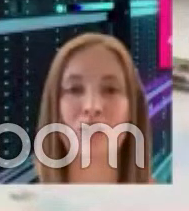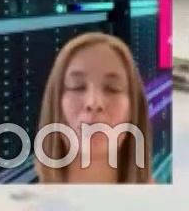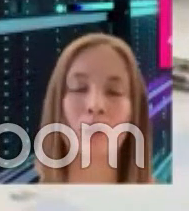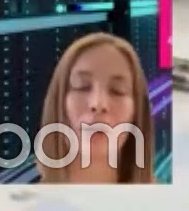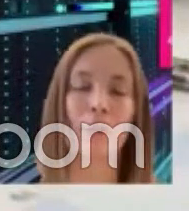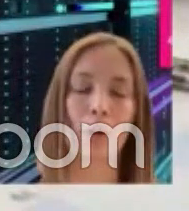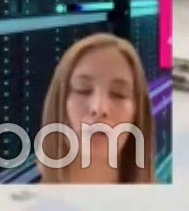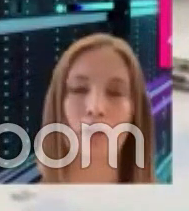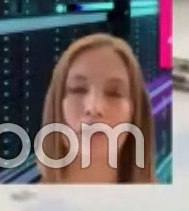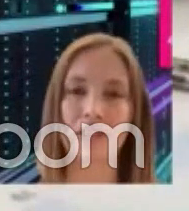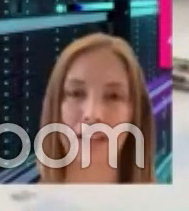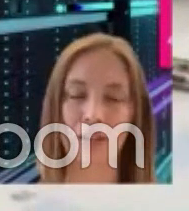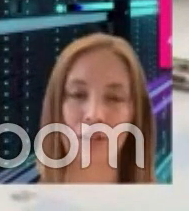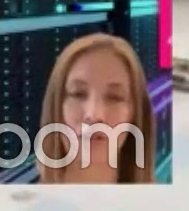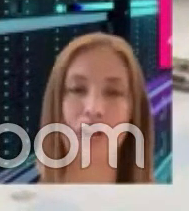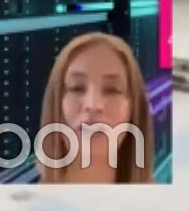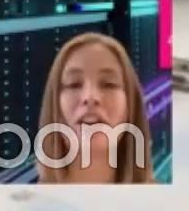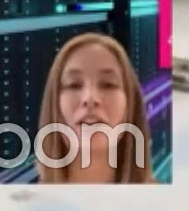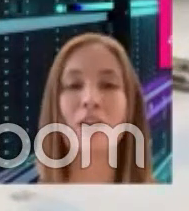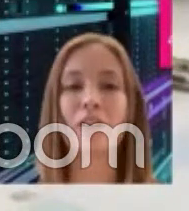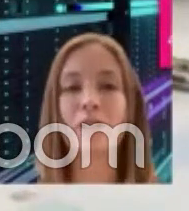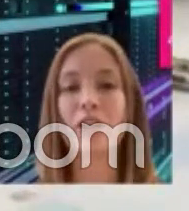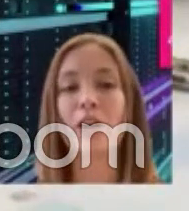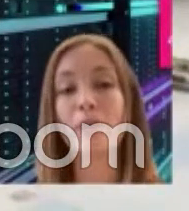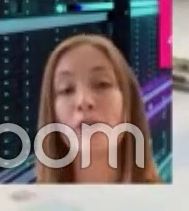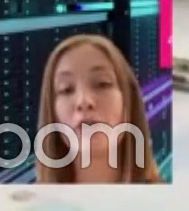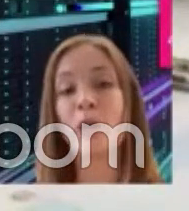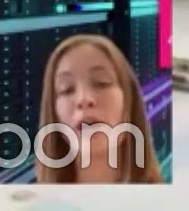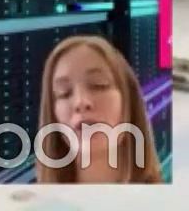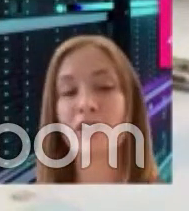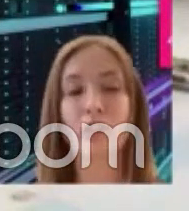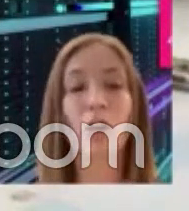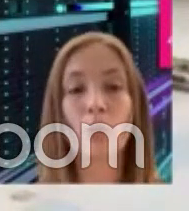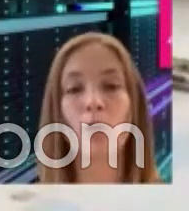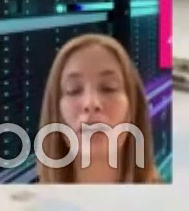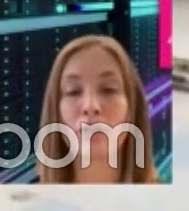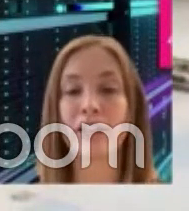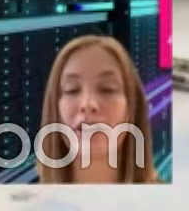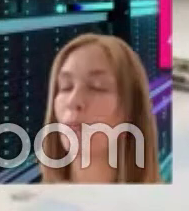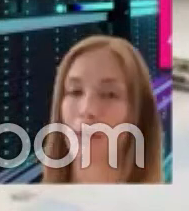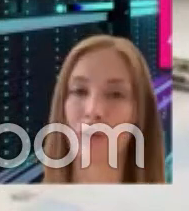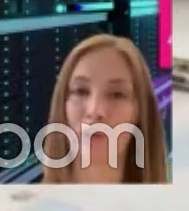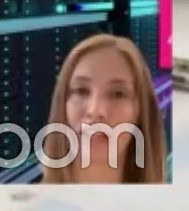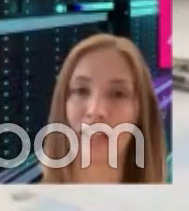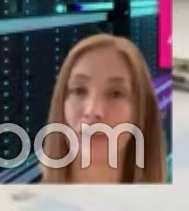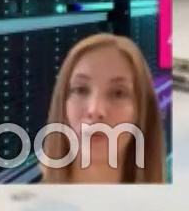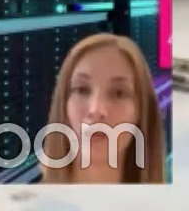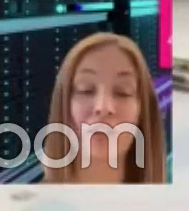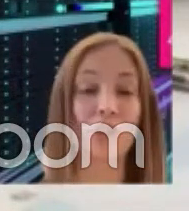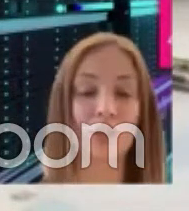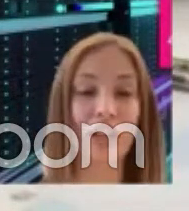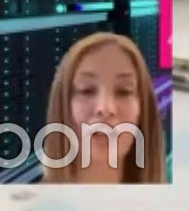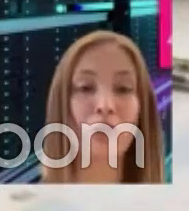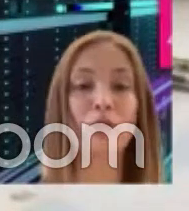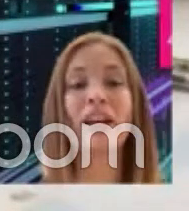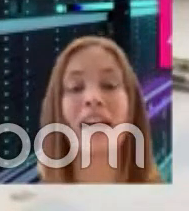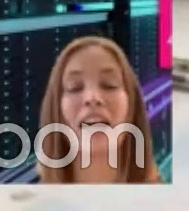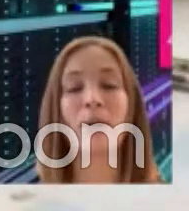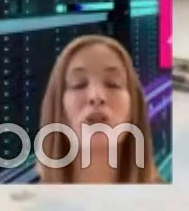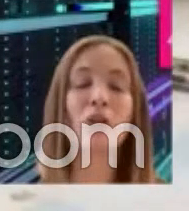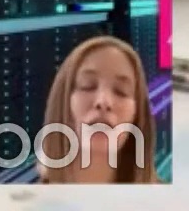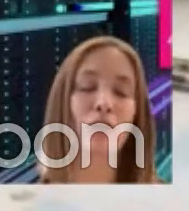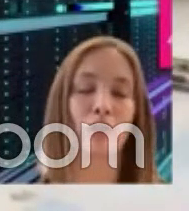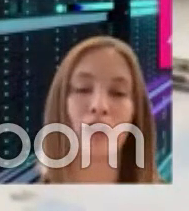manual to build a model of the Death Star now if you have kids at home who have Lego maybe you're a Lego Enthusiast yourself